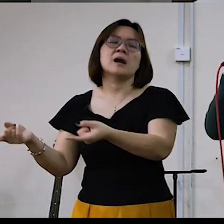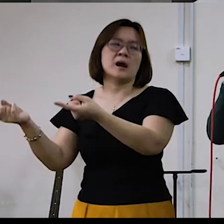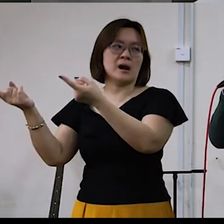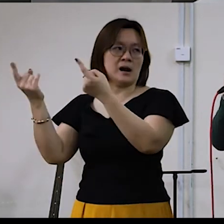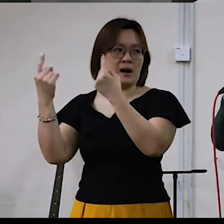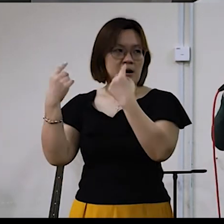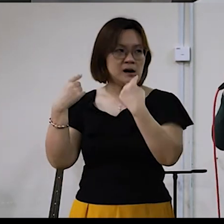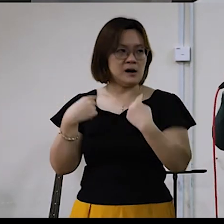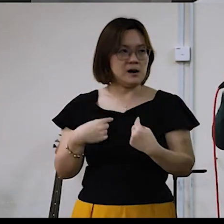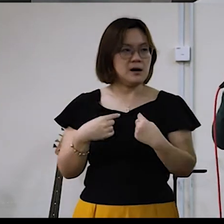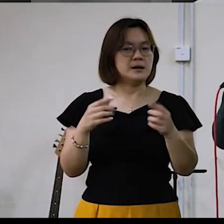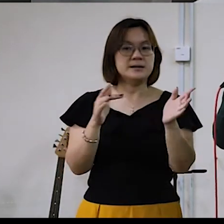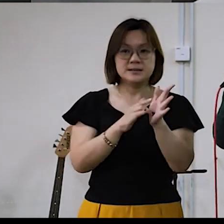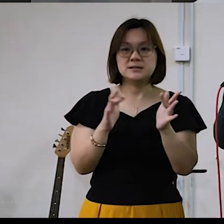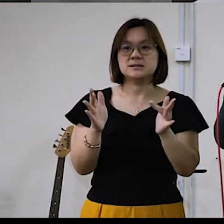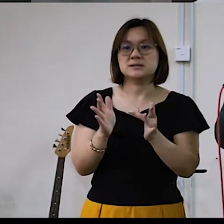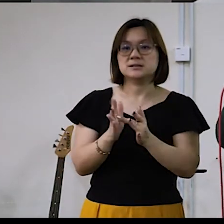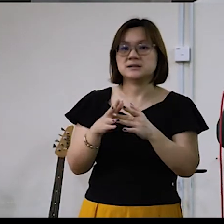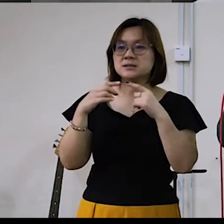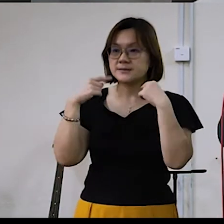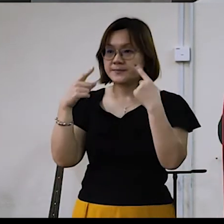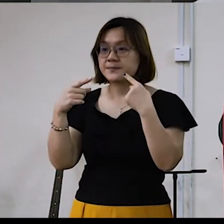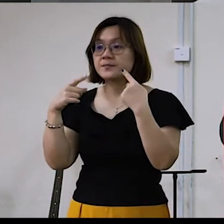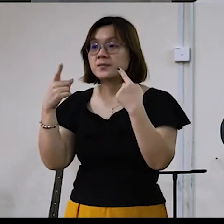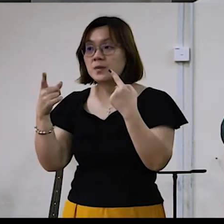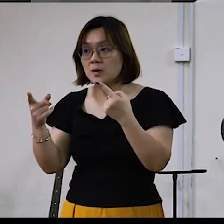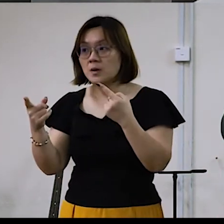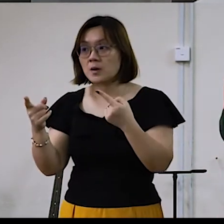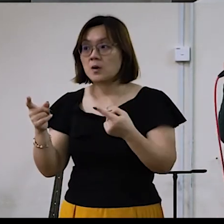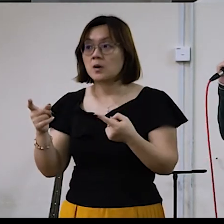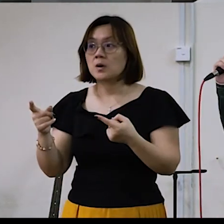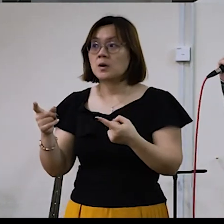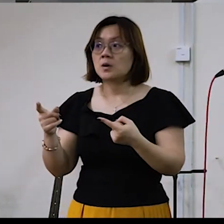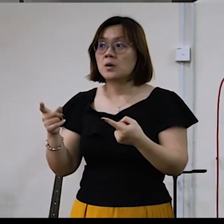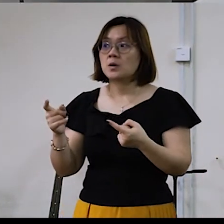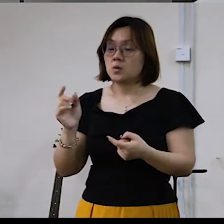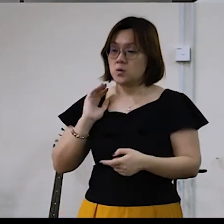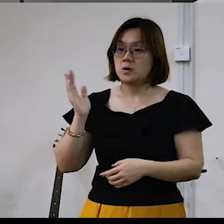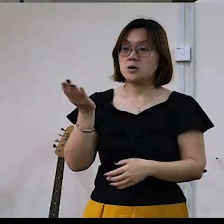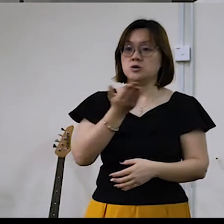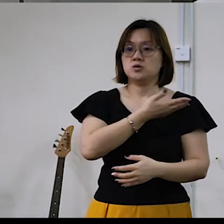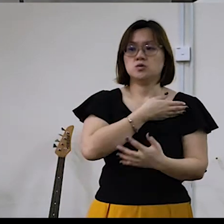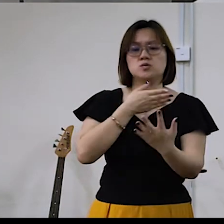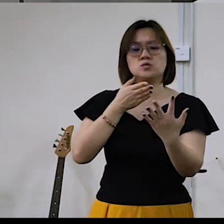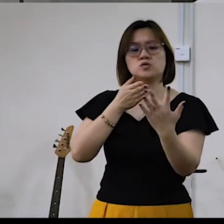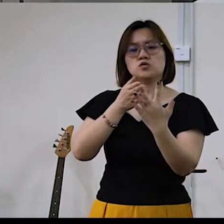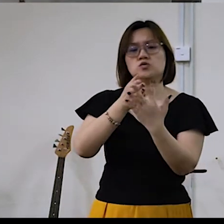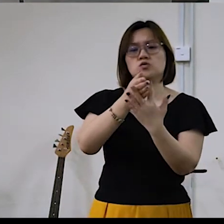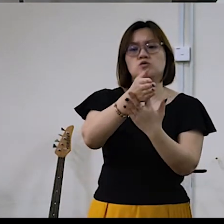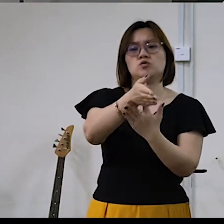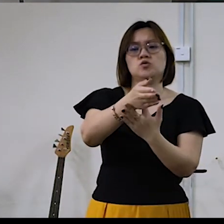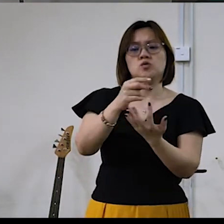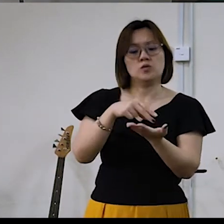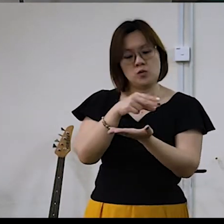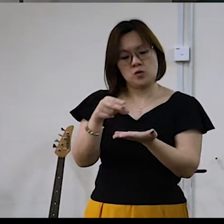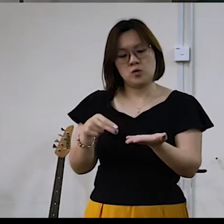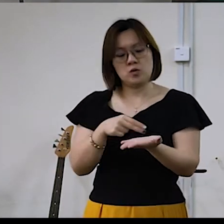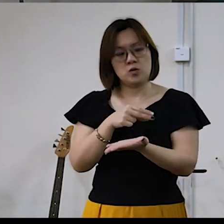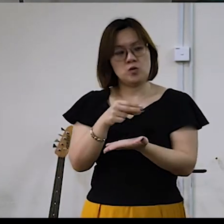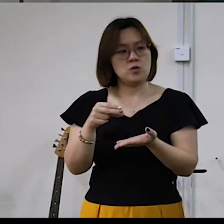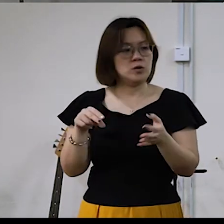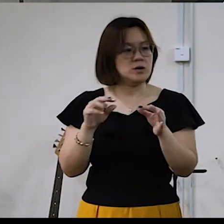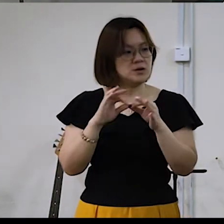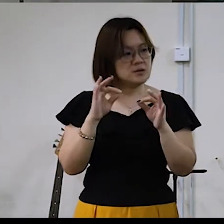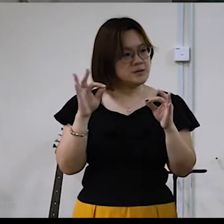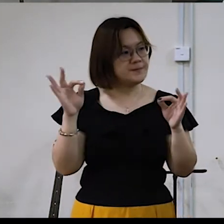the Holy Spirit. Get it? Are you following? Jesus has gone. Dude, Jesus, there's no more Jesus on this earth. Jesus died. And